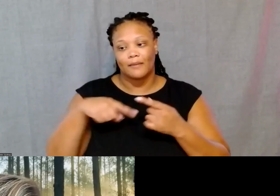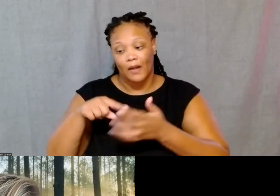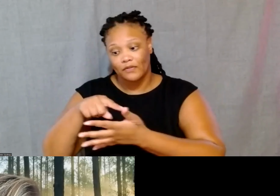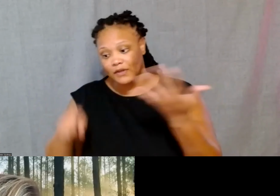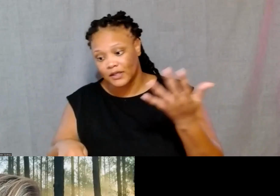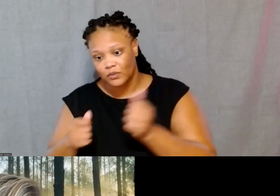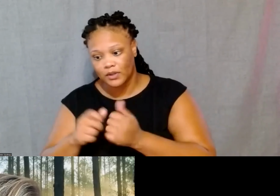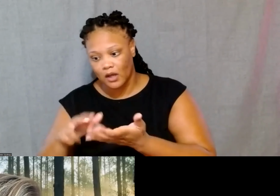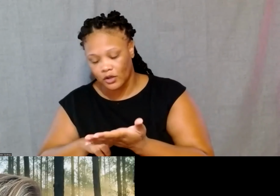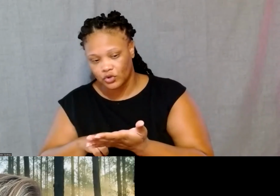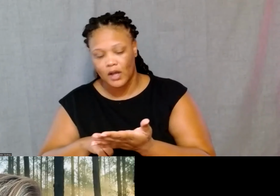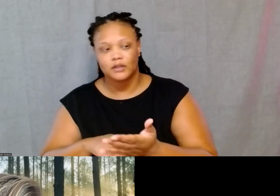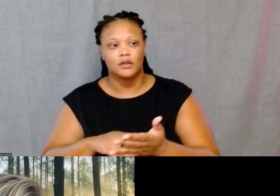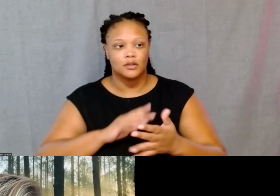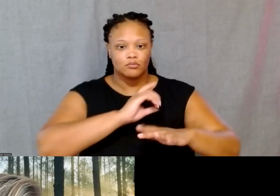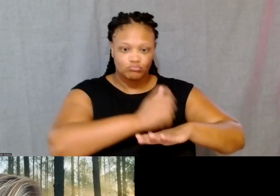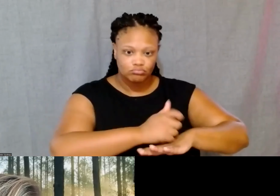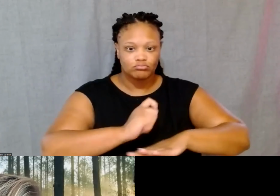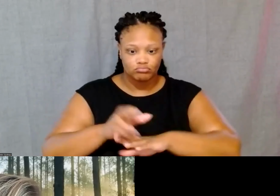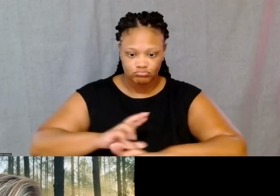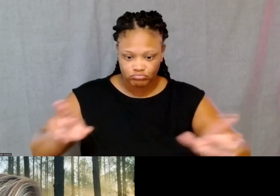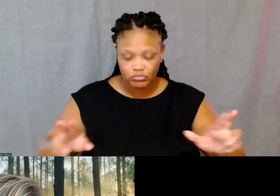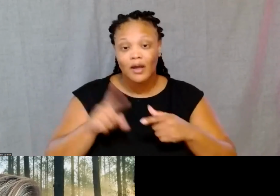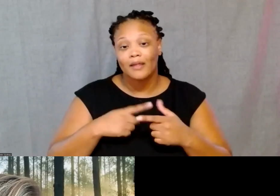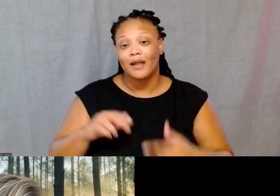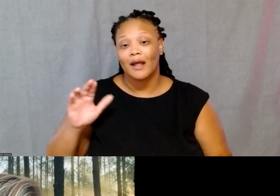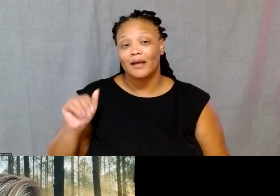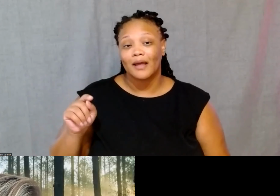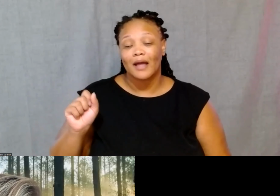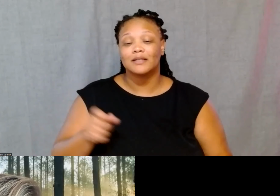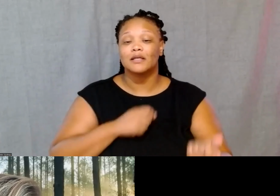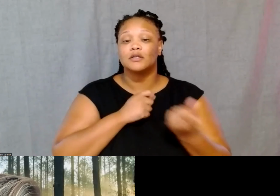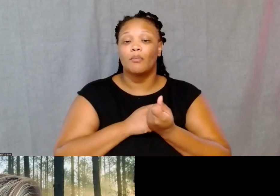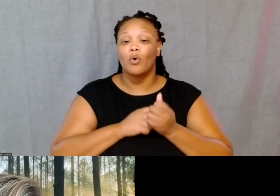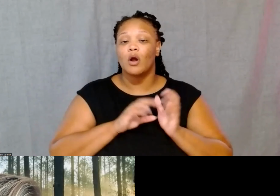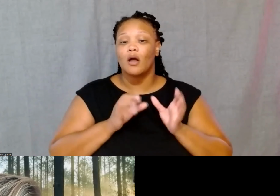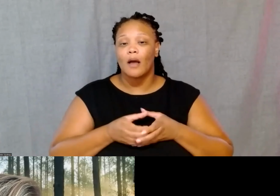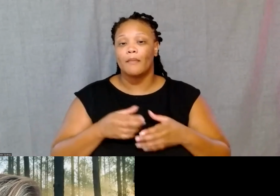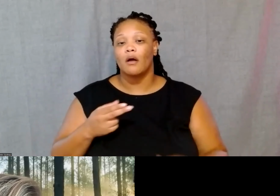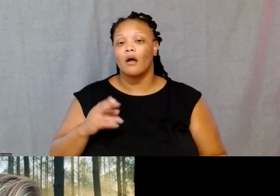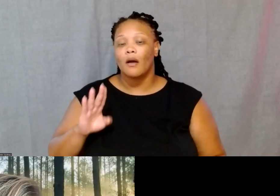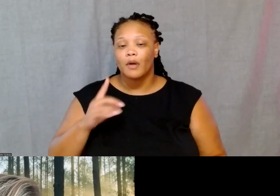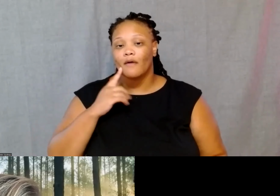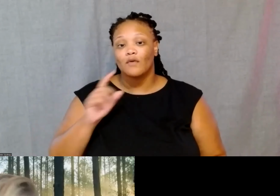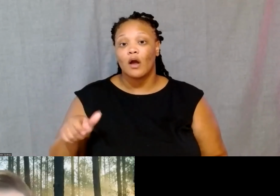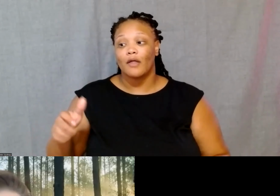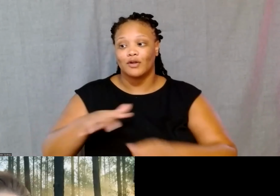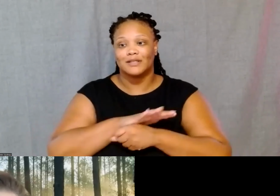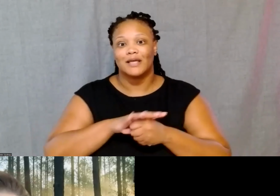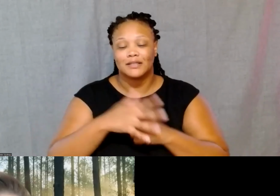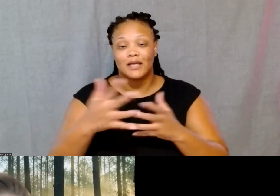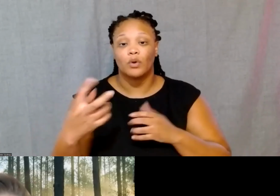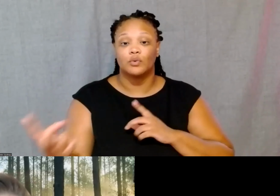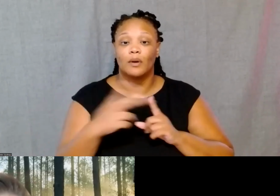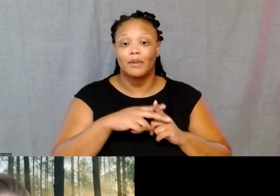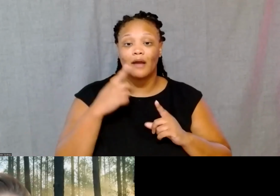things. And then CADS then acts as that support hub for other sites who are wanting to apply for path funding to help